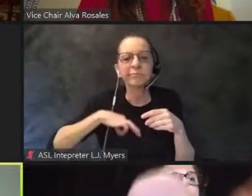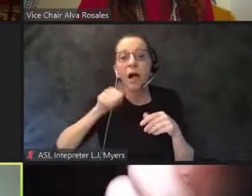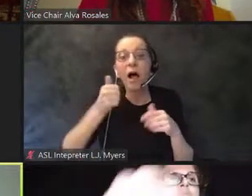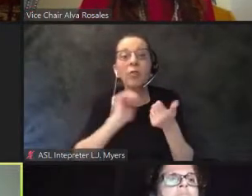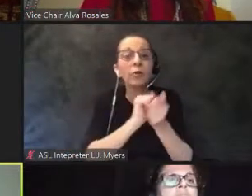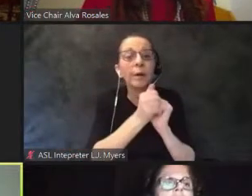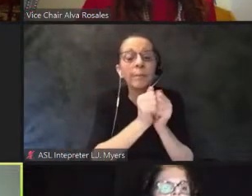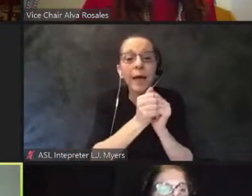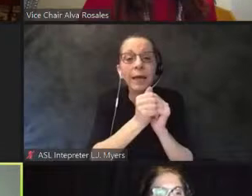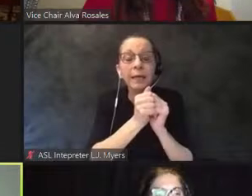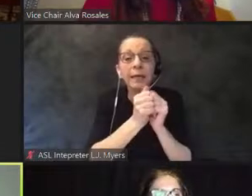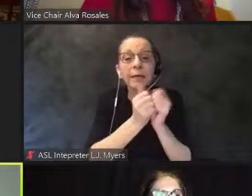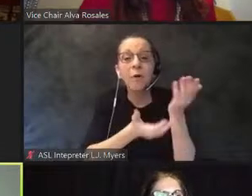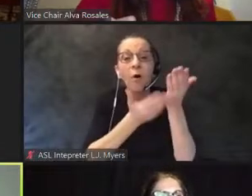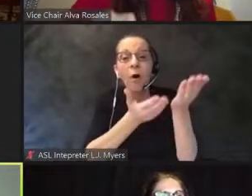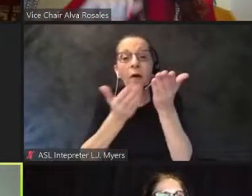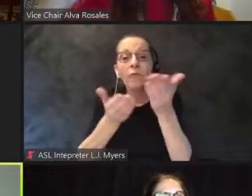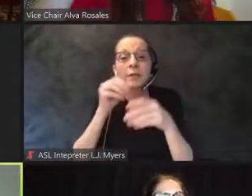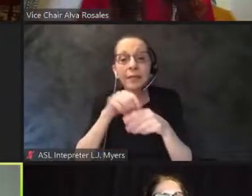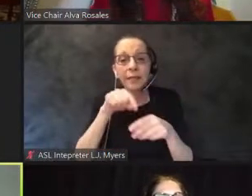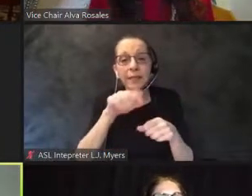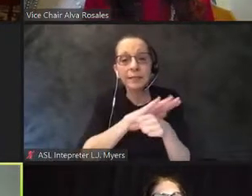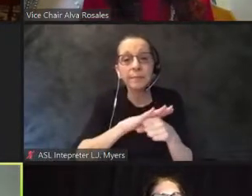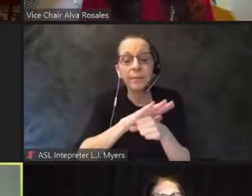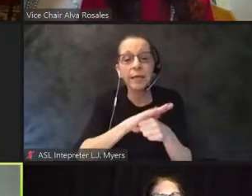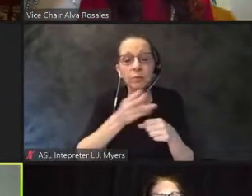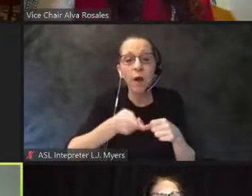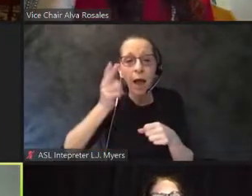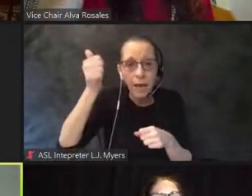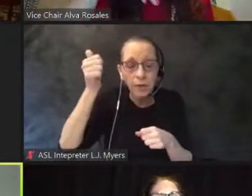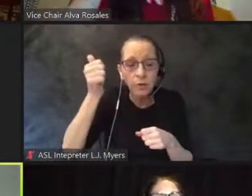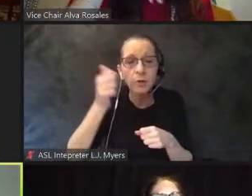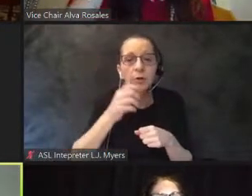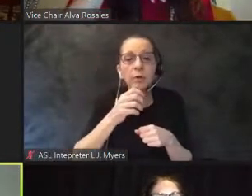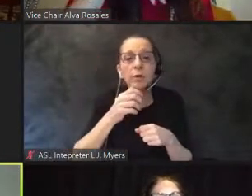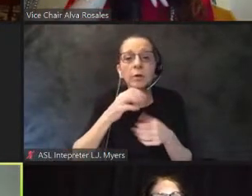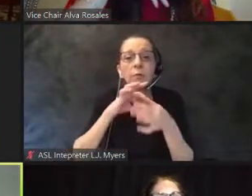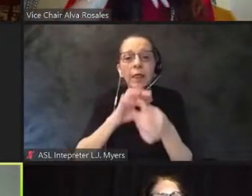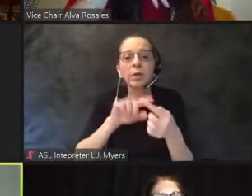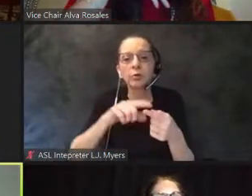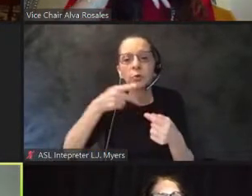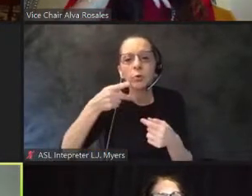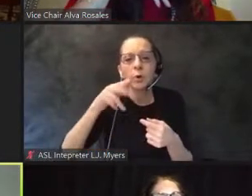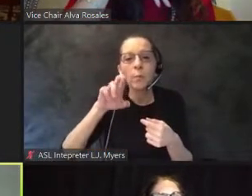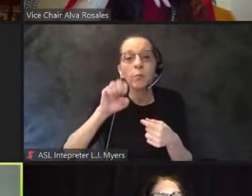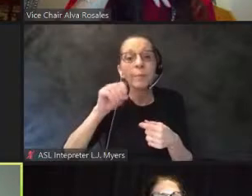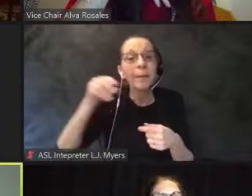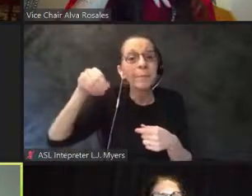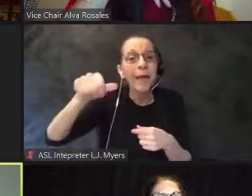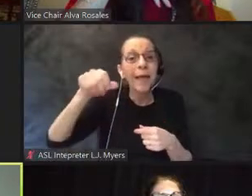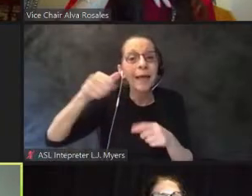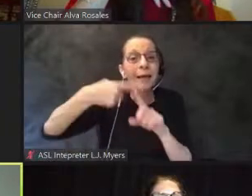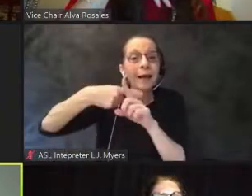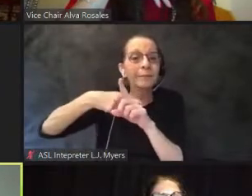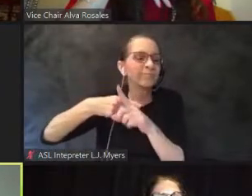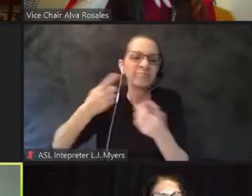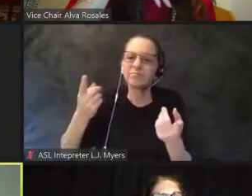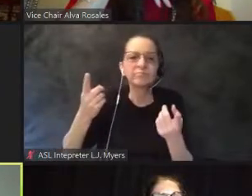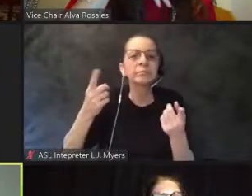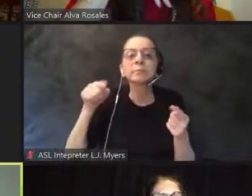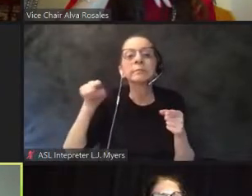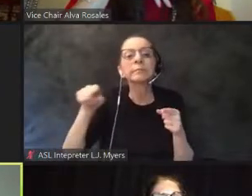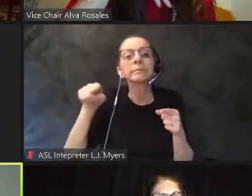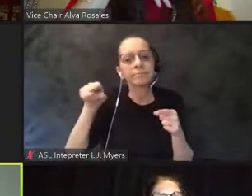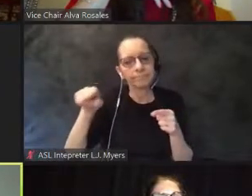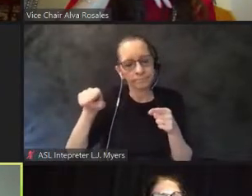competitive offerings in this space were much higher in terms of premium. So the incumbent came back with